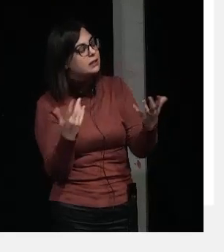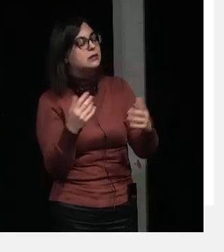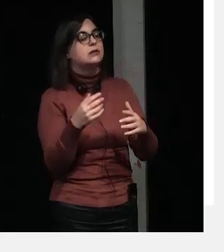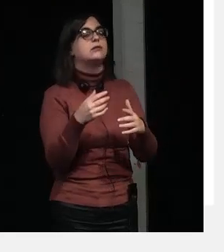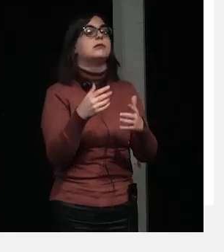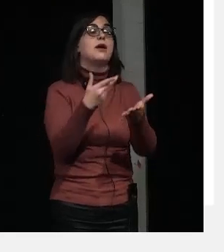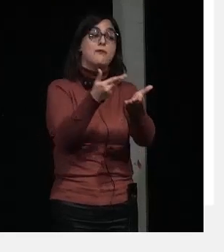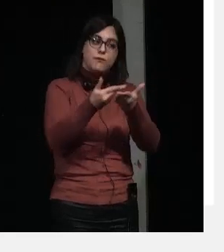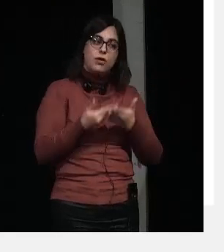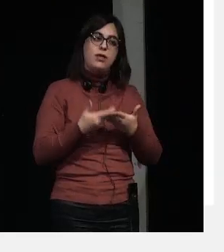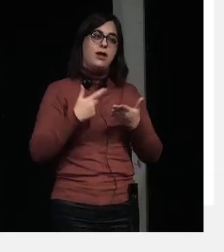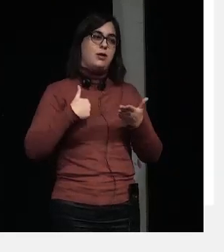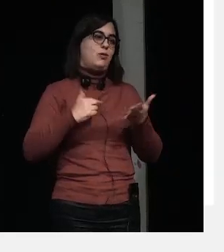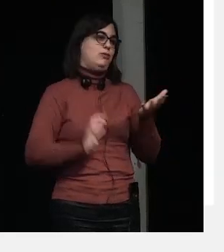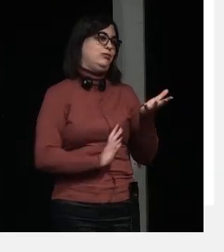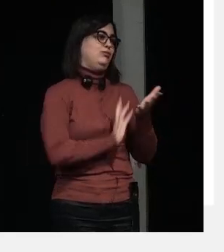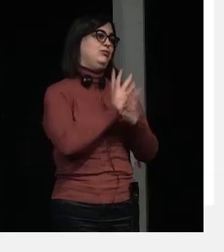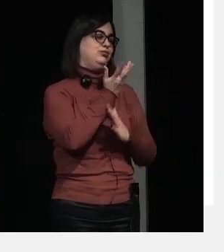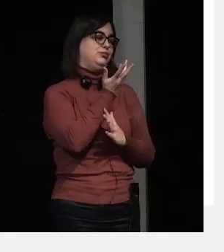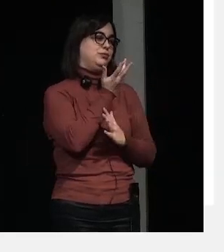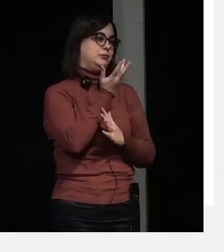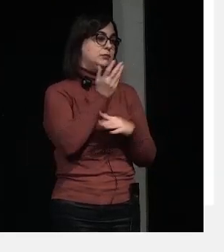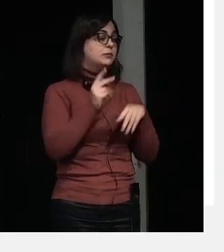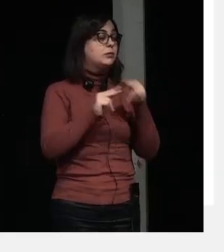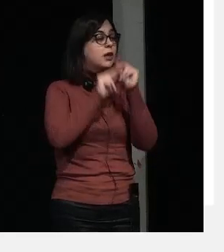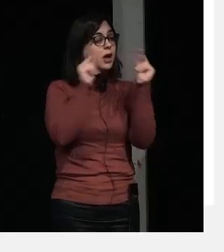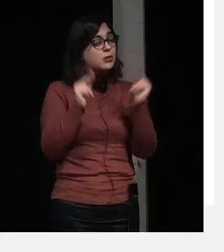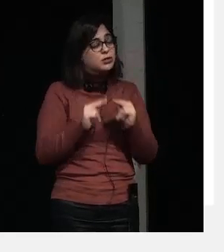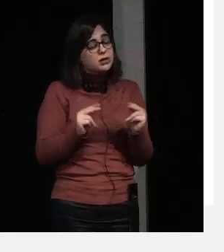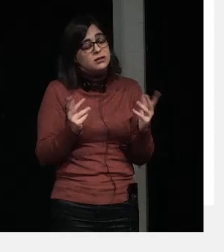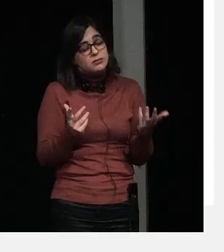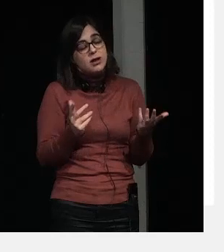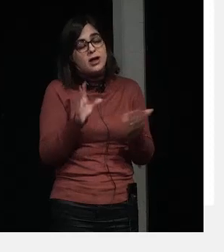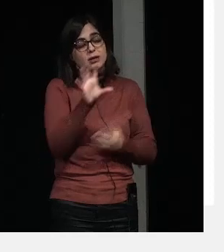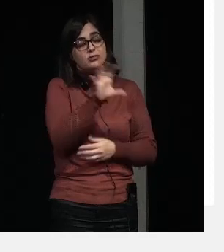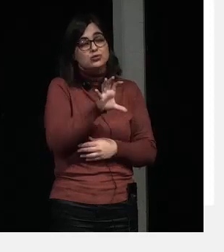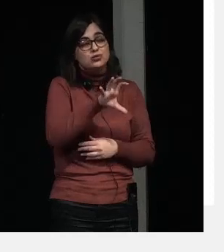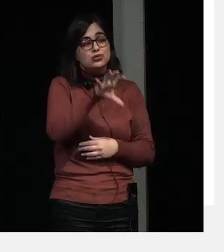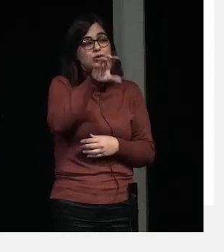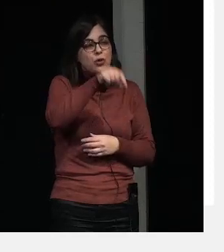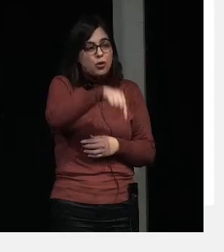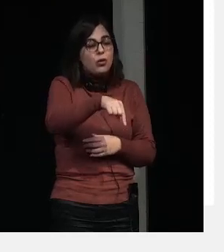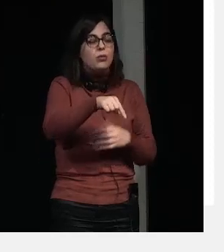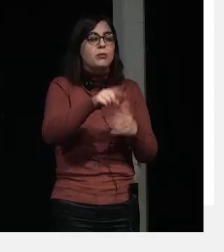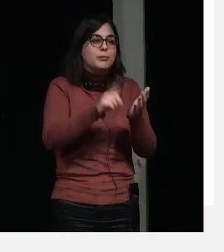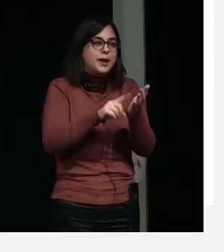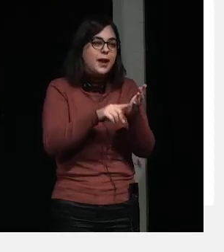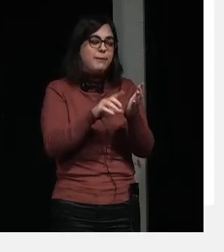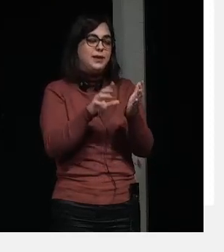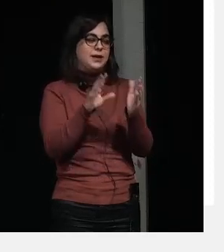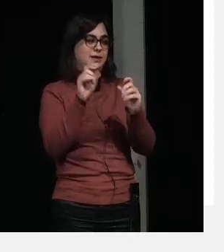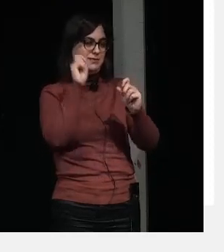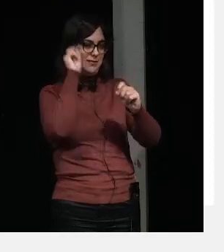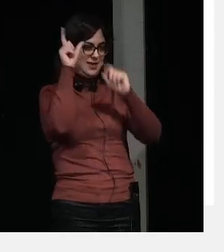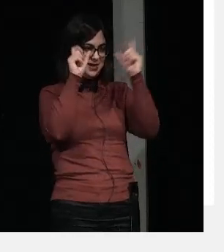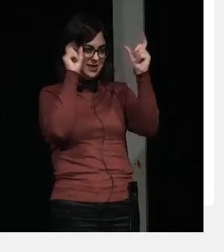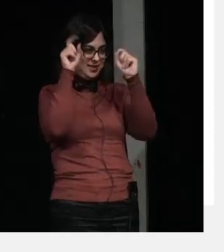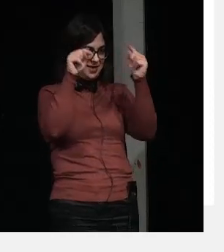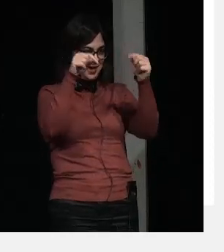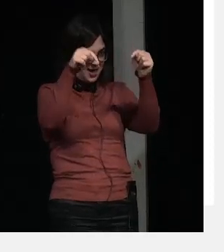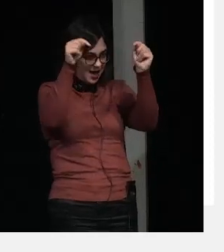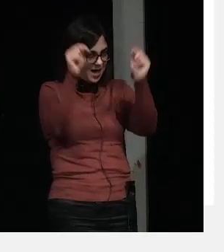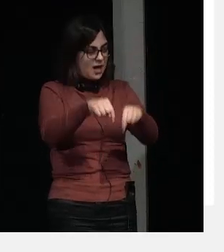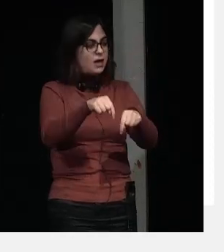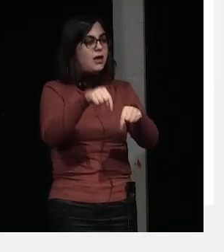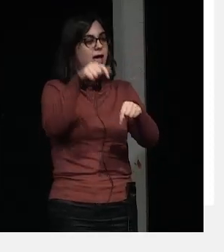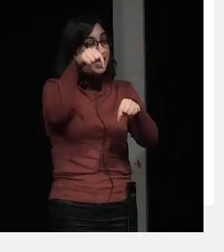do in a museum should be a sketch of the idea, and you should be building off that